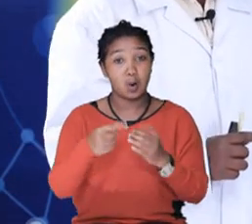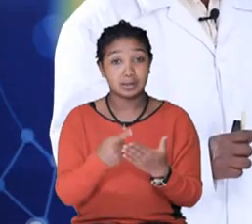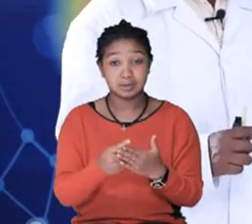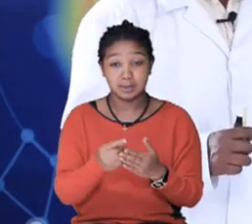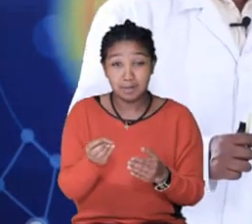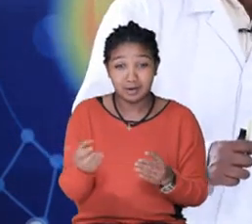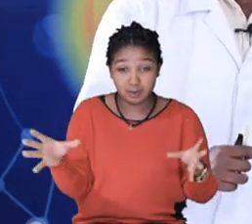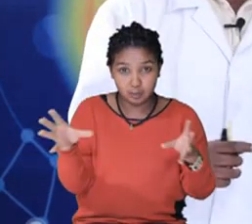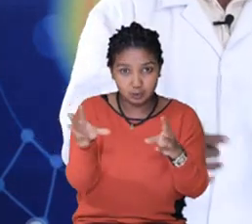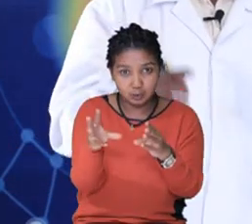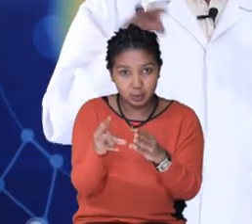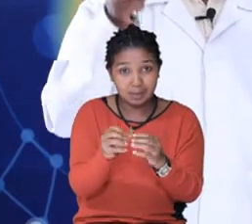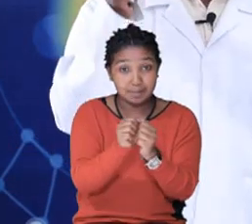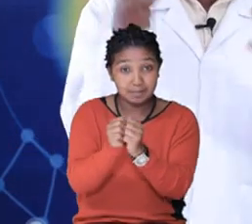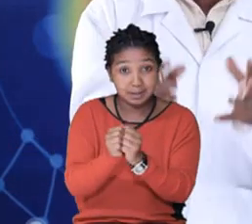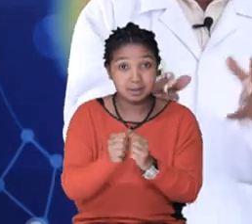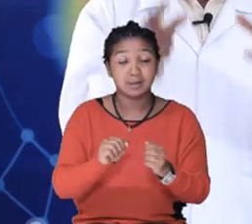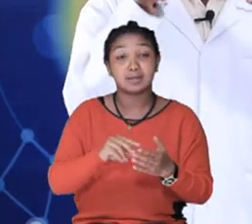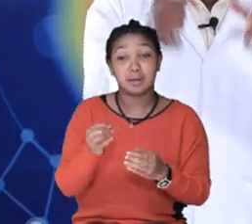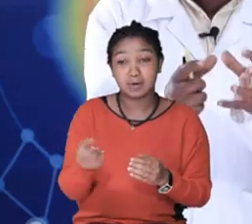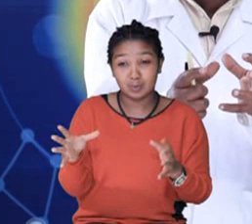the particles are close together means,